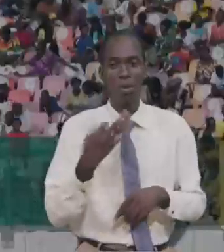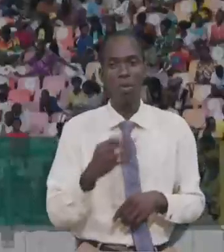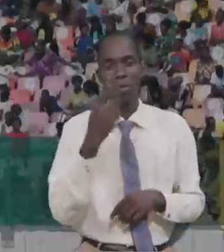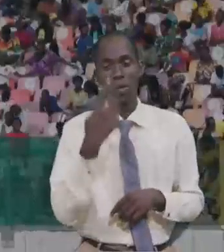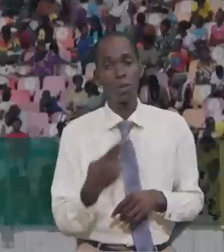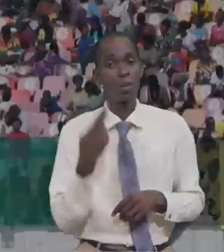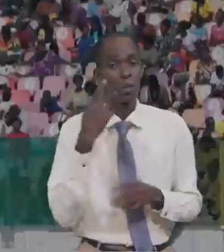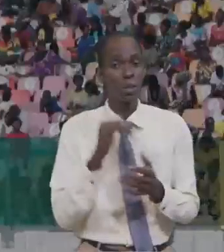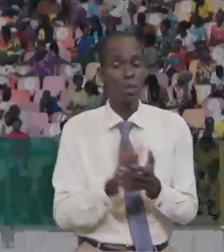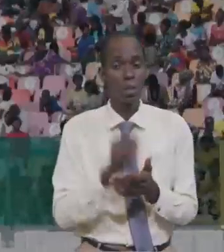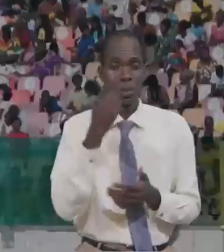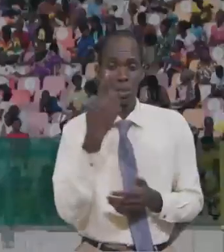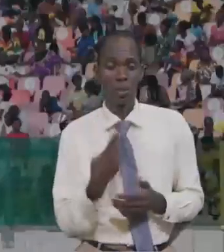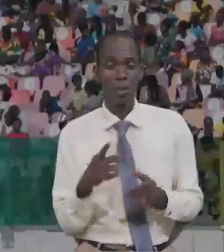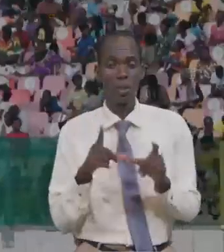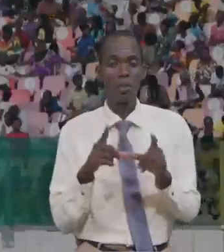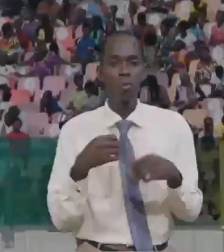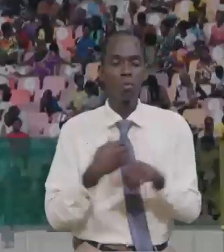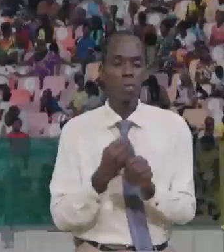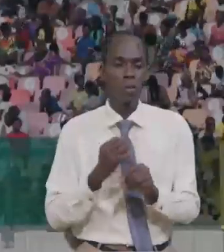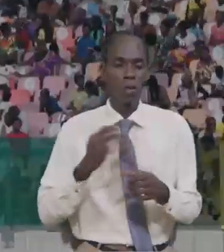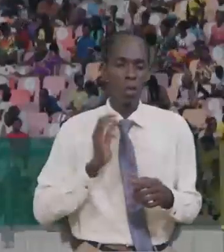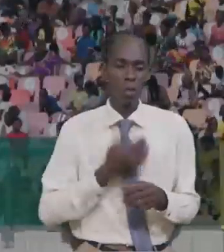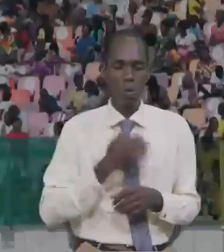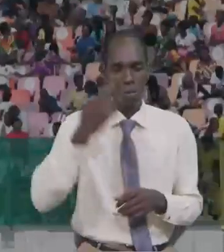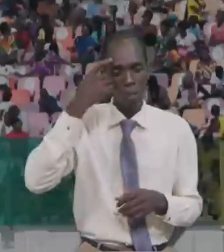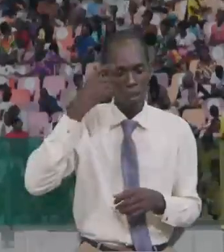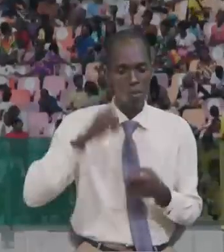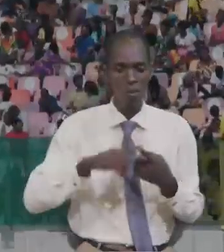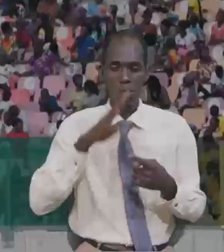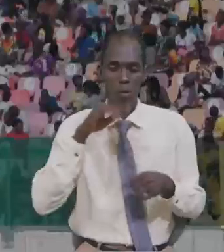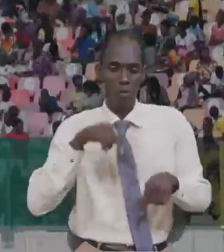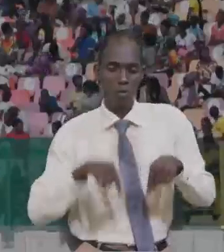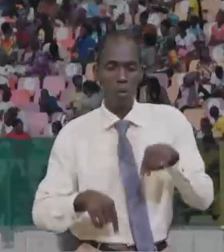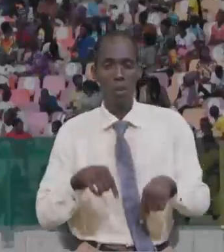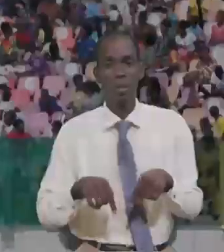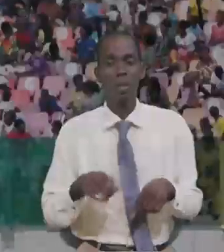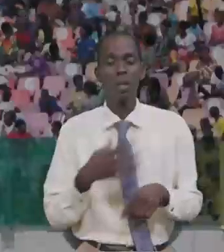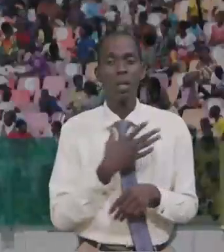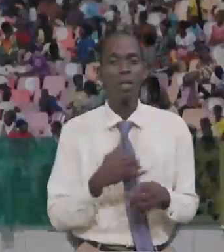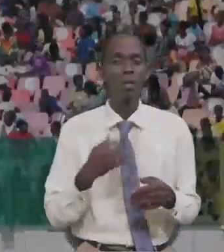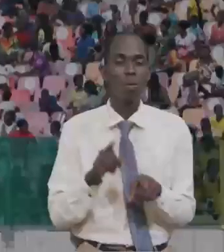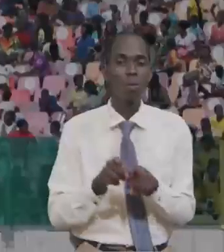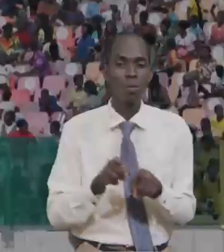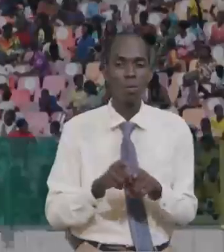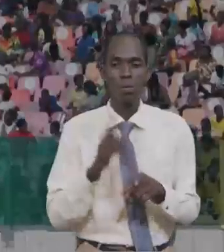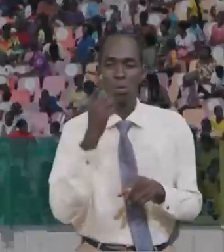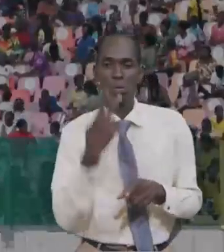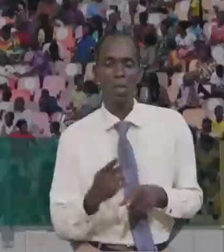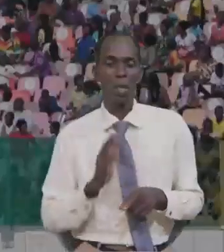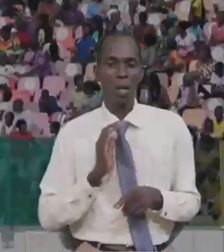intention. Mediocrity makes us like that man at the gate in the